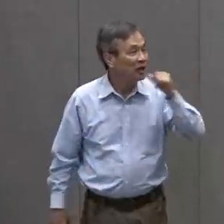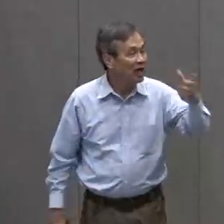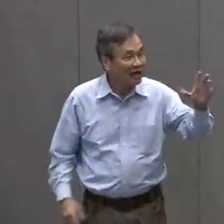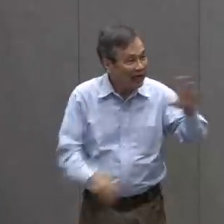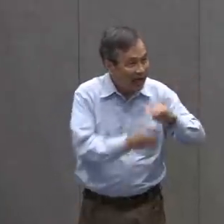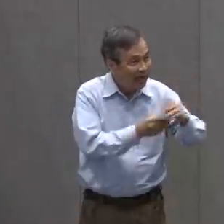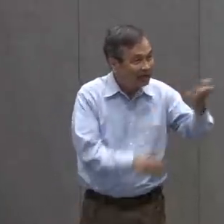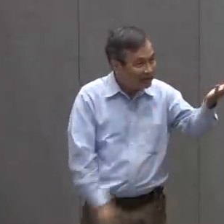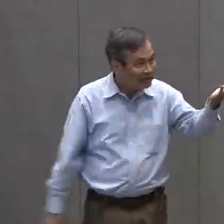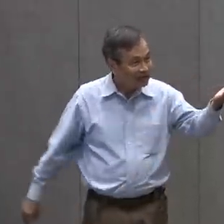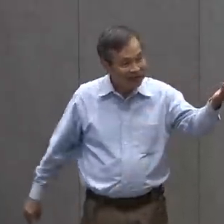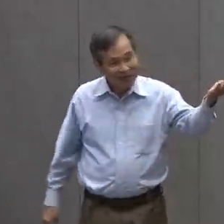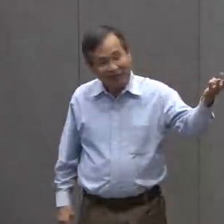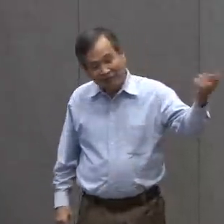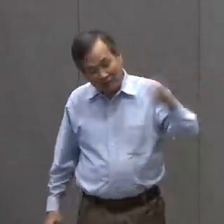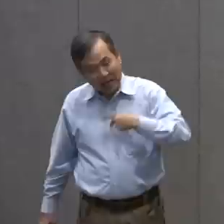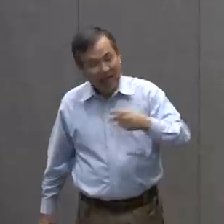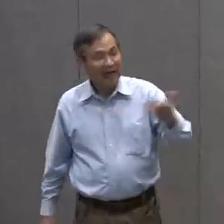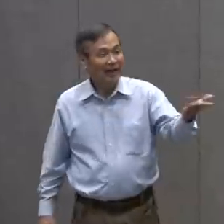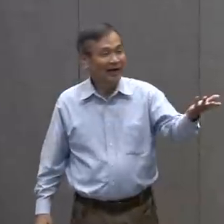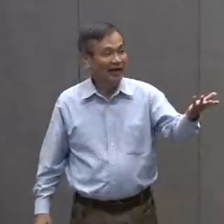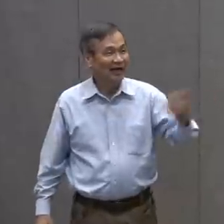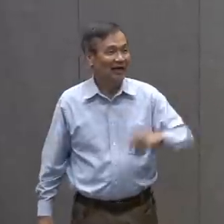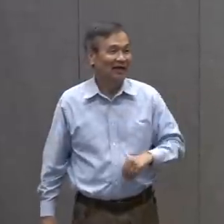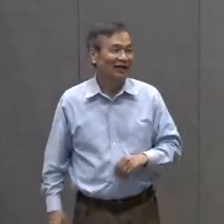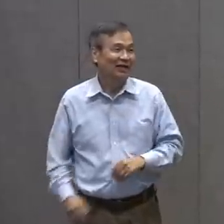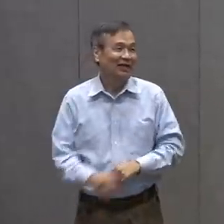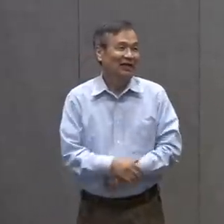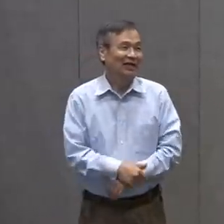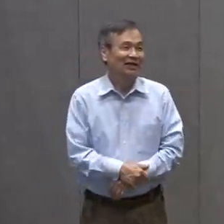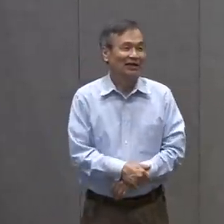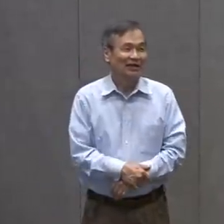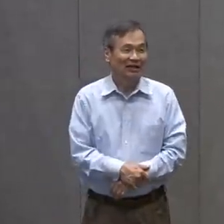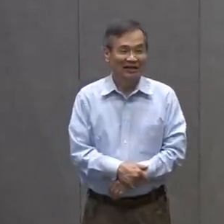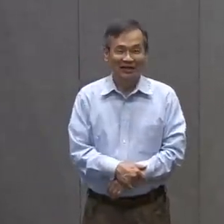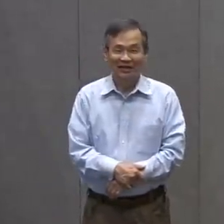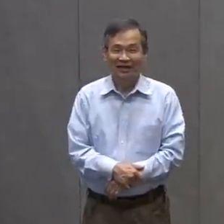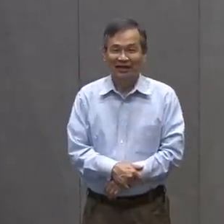15, give it back. Give it back. 15, give it back. No. 15. I'll give you that